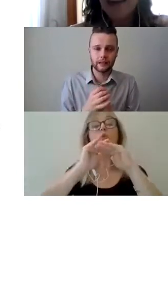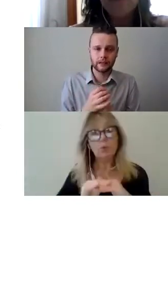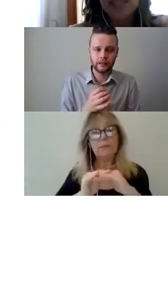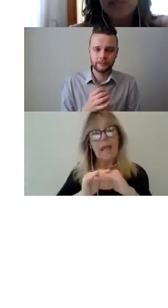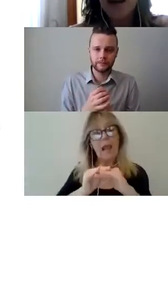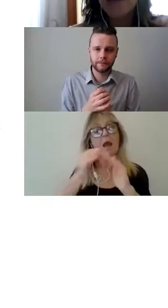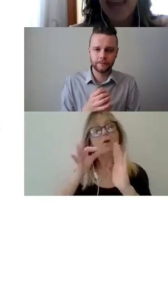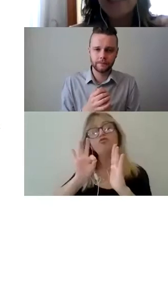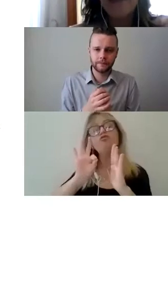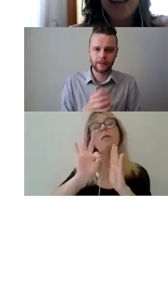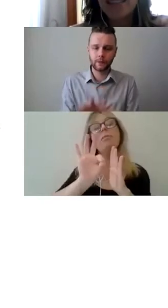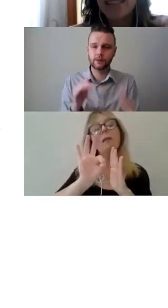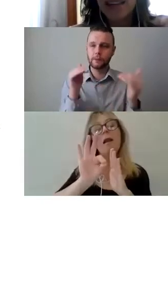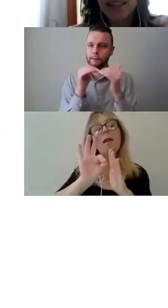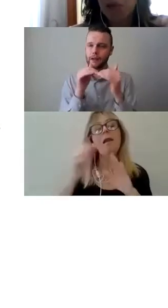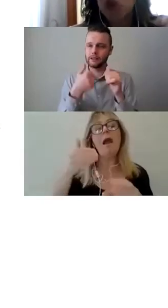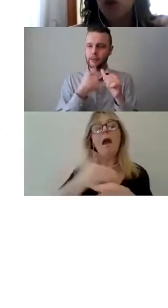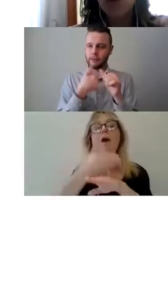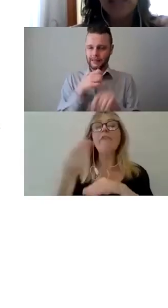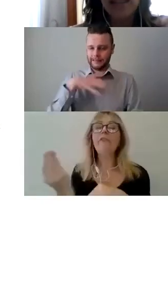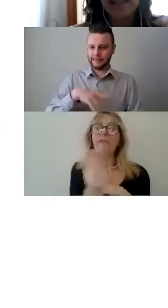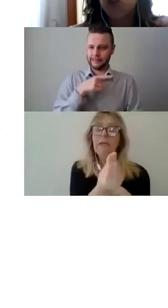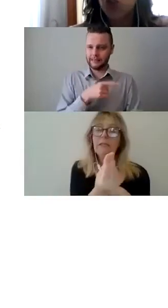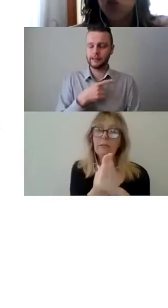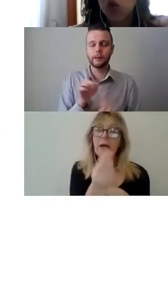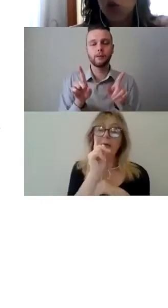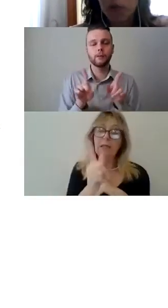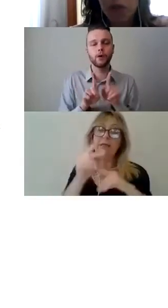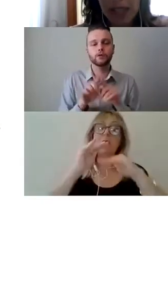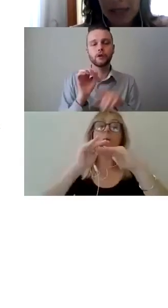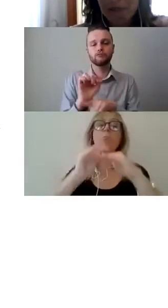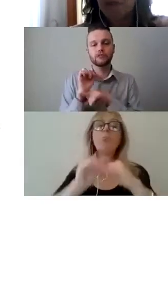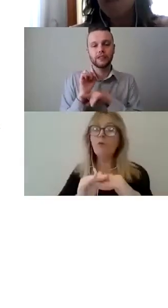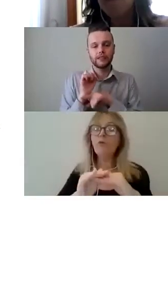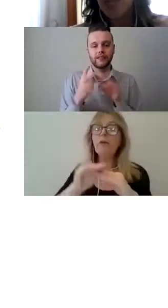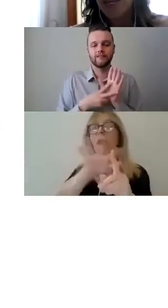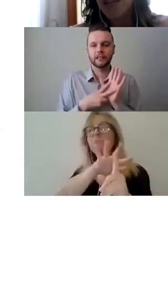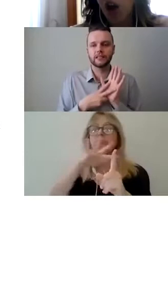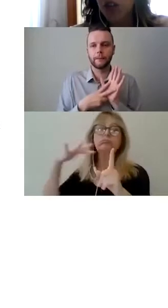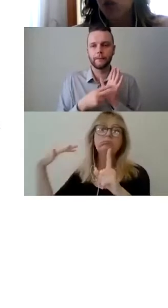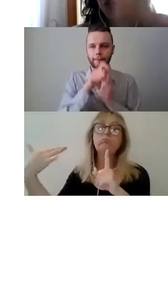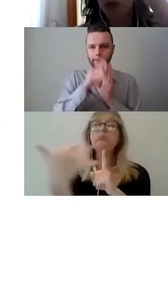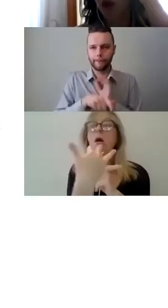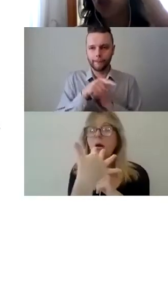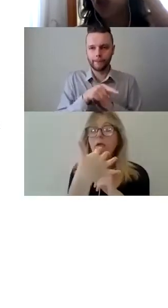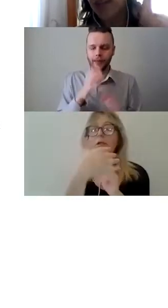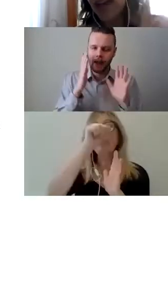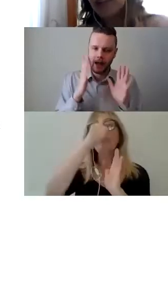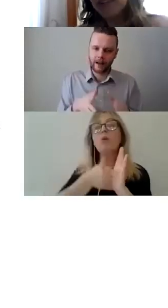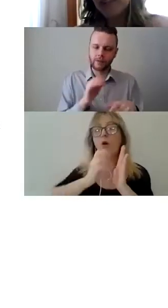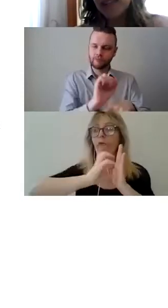applicable requirements, but in particular at protecting the victim, who has to be